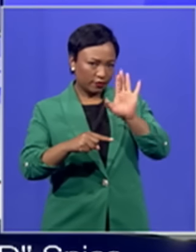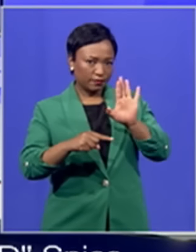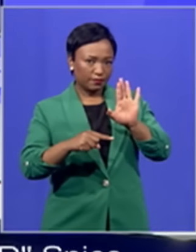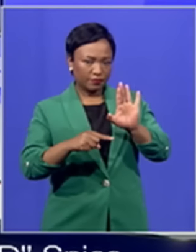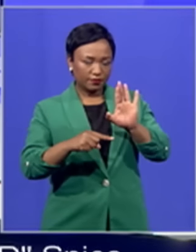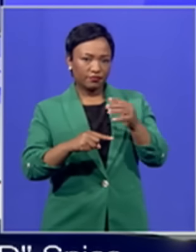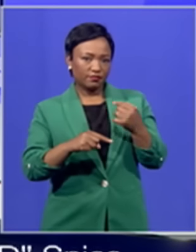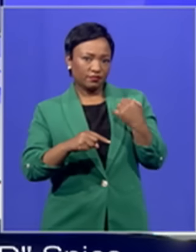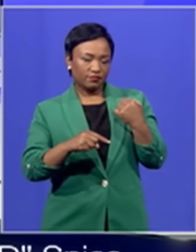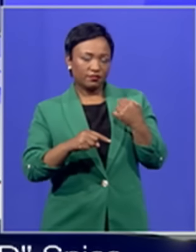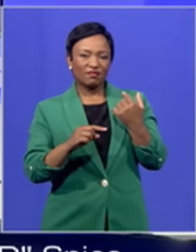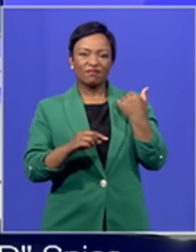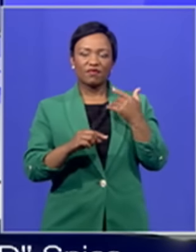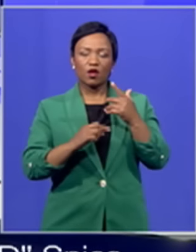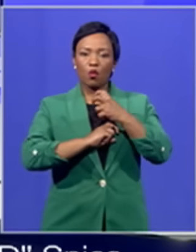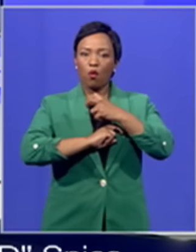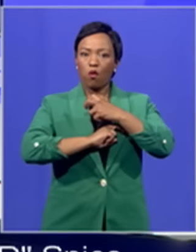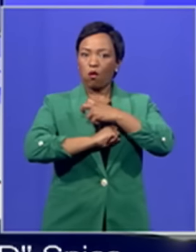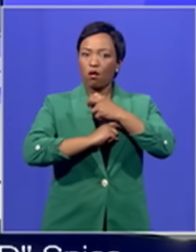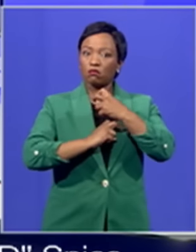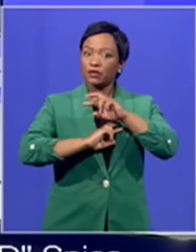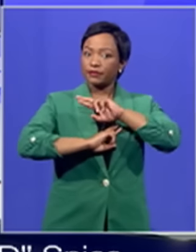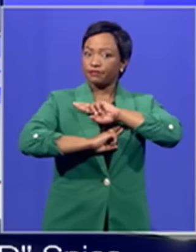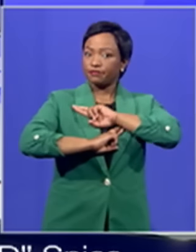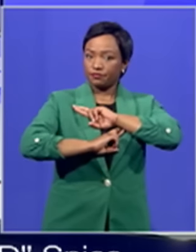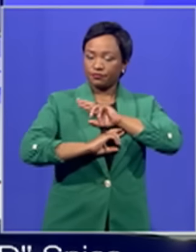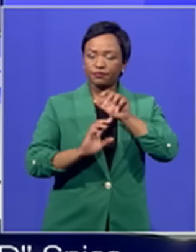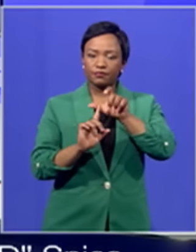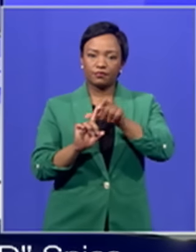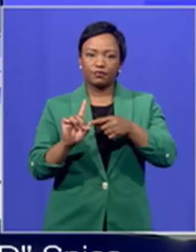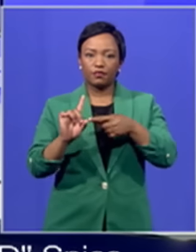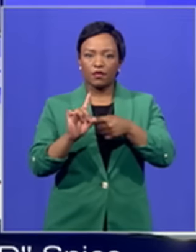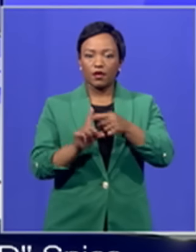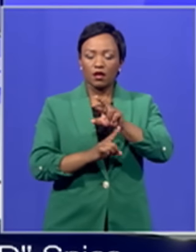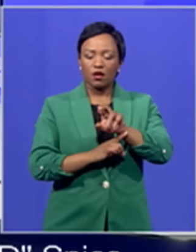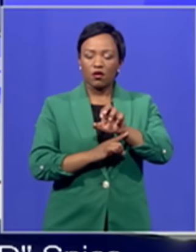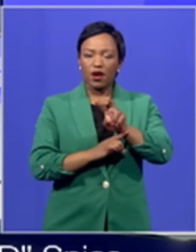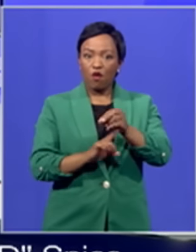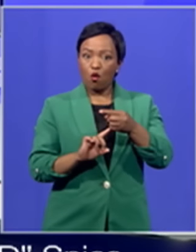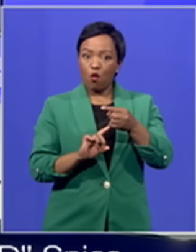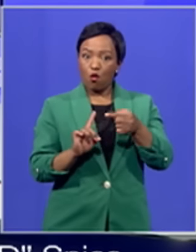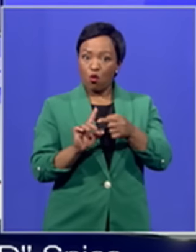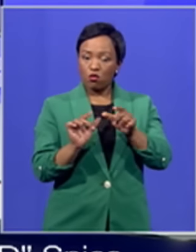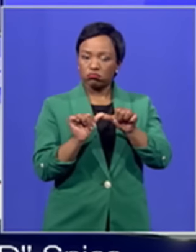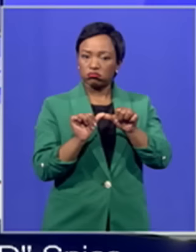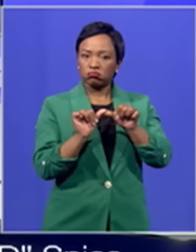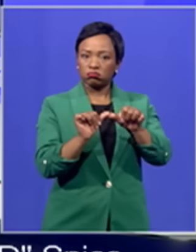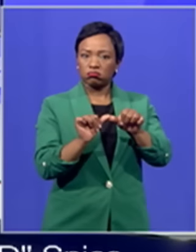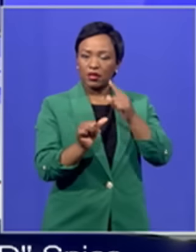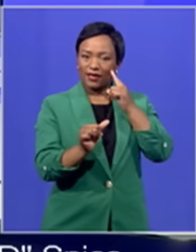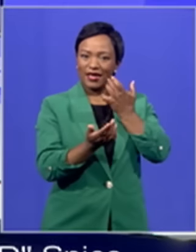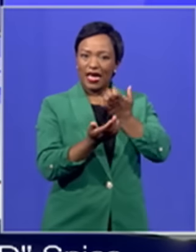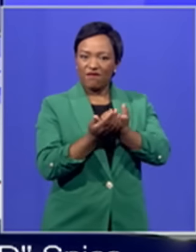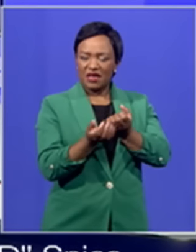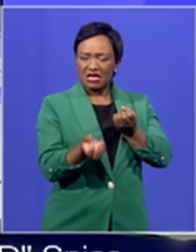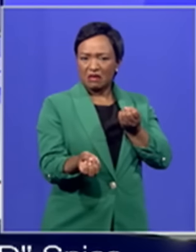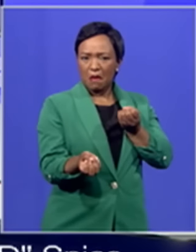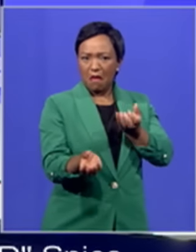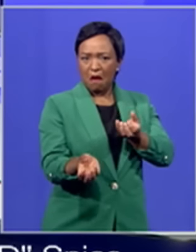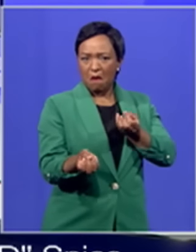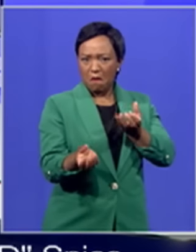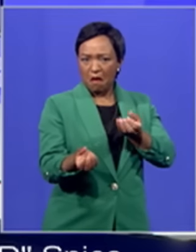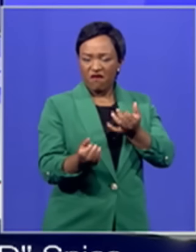rotšego mošomo ka lekaleng la EMPD Rivo Spies a tšwela pele go fa bohlatse bjo bo utollago go itlhokomološa molao ka